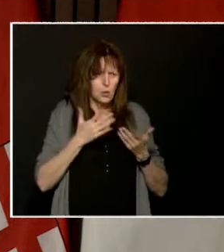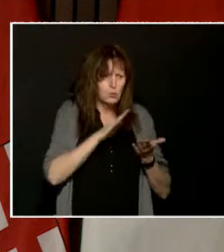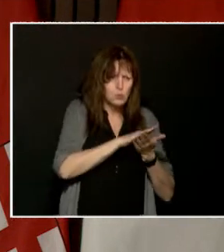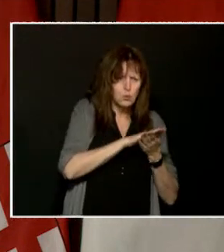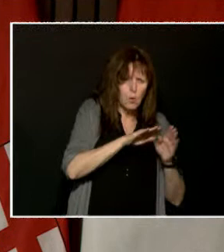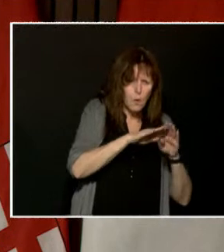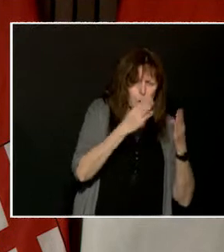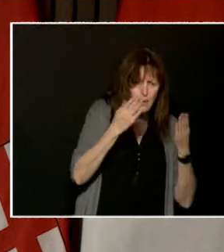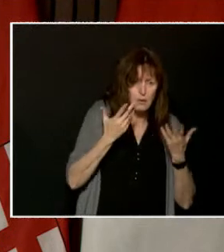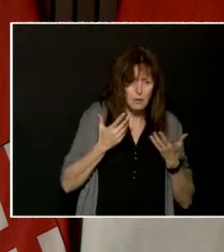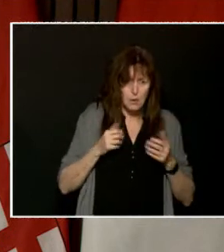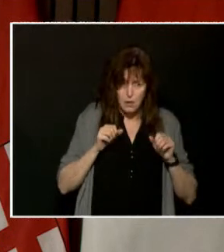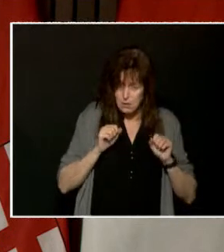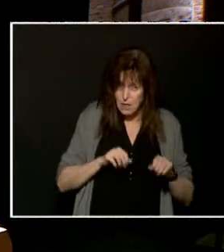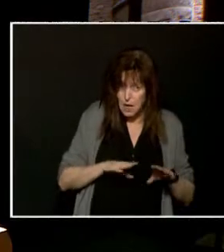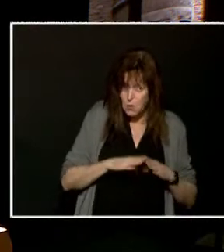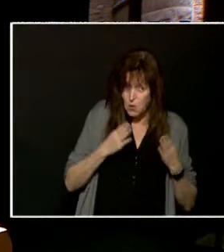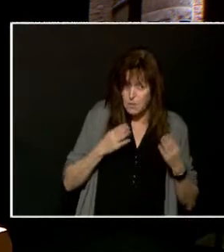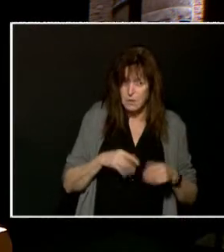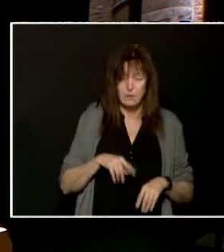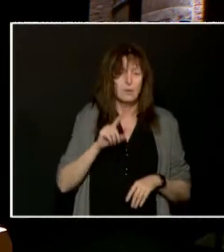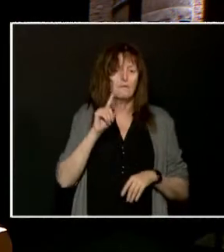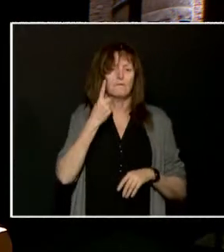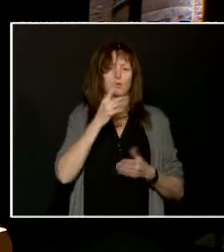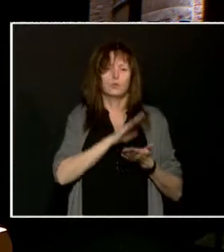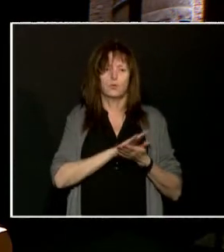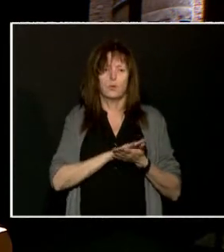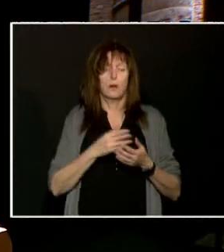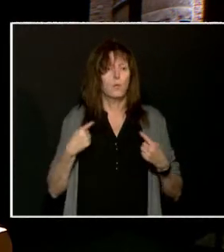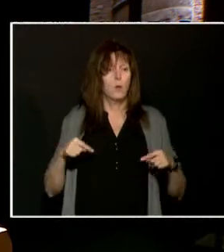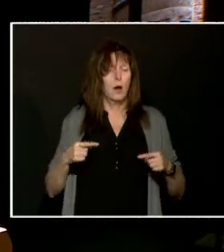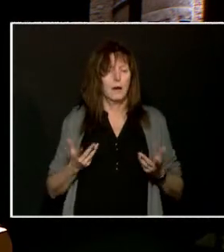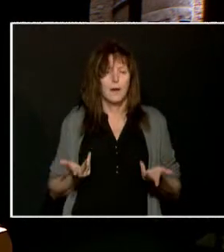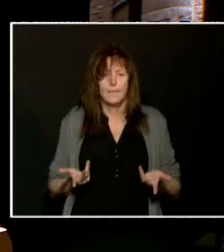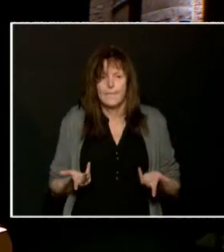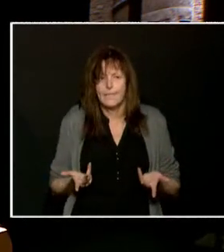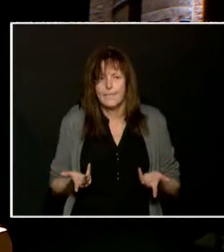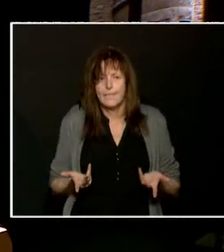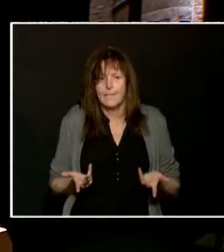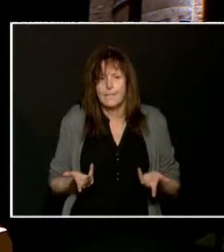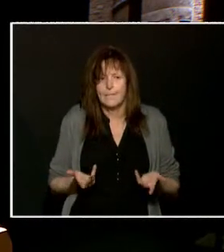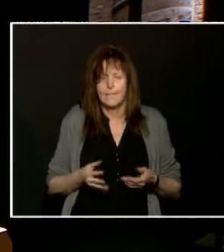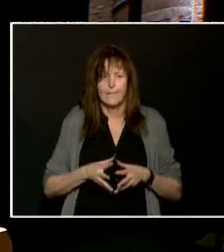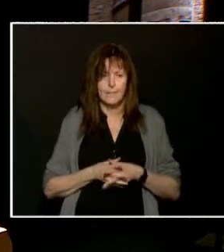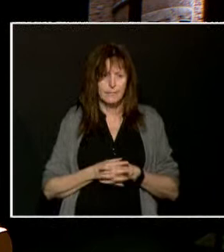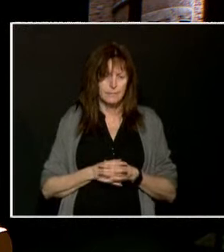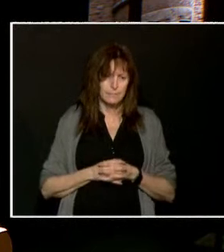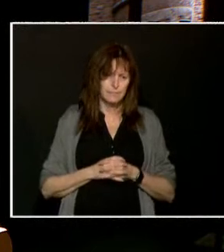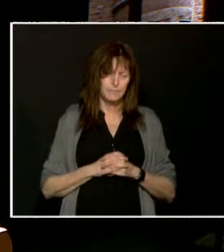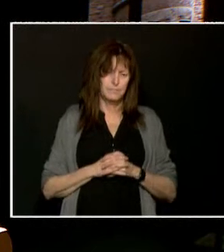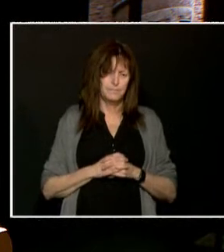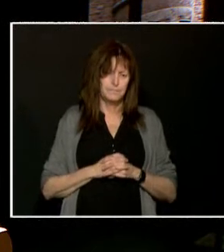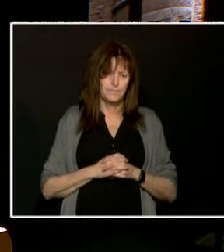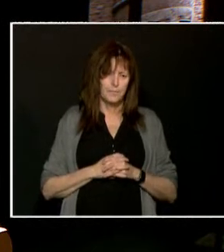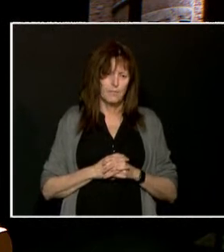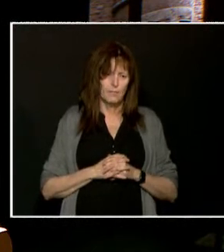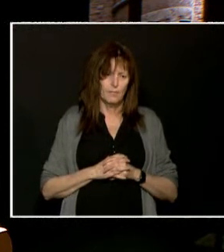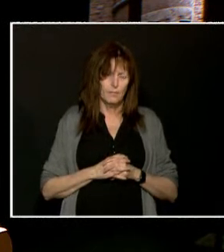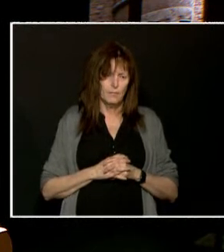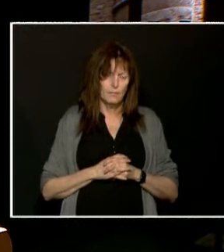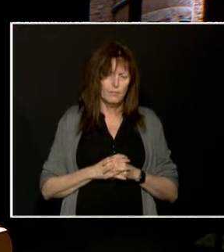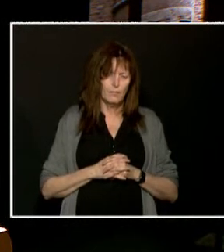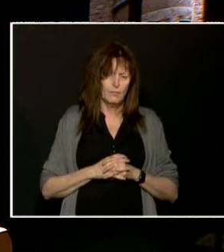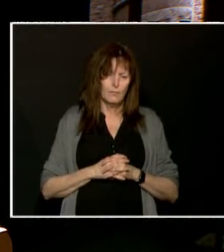can open things. Follow-up? Thank you. So are you recommending a June